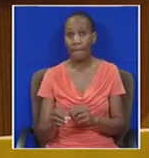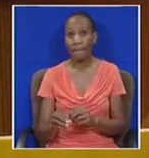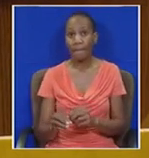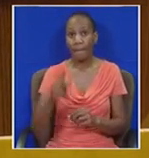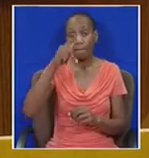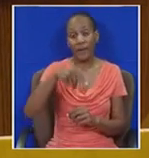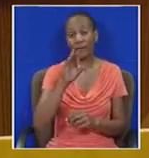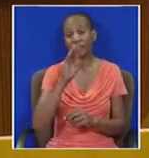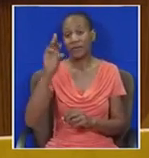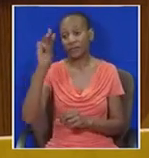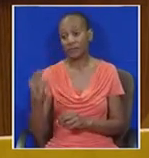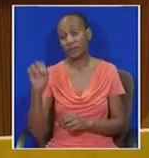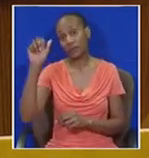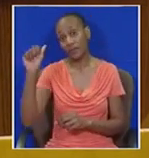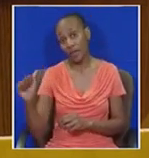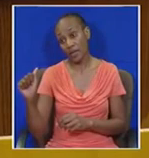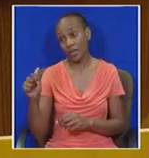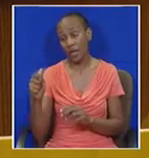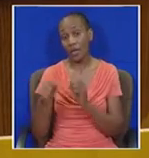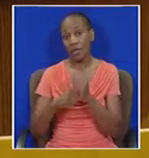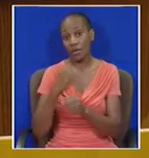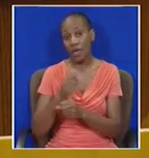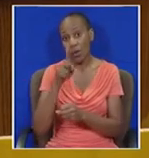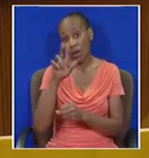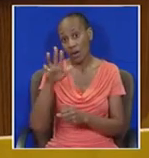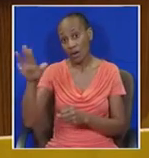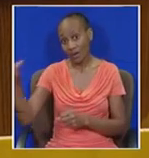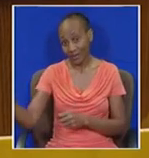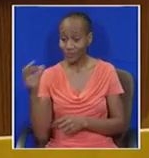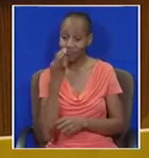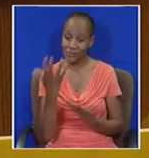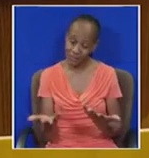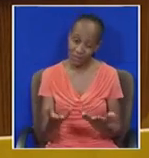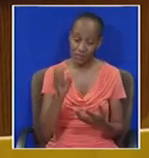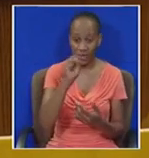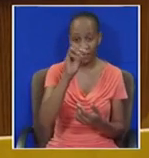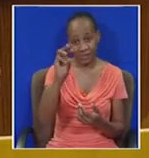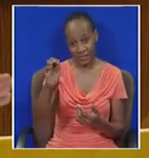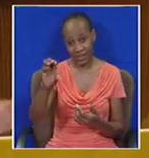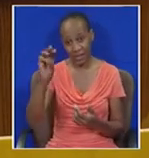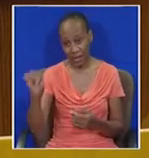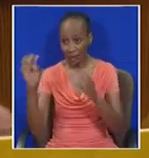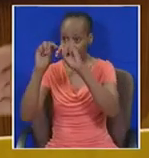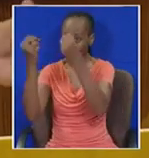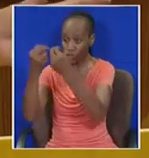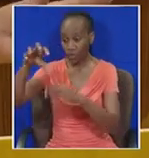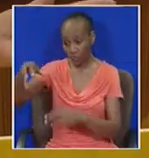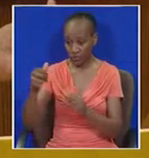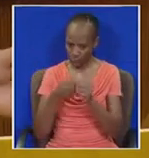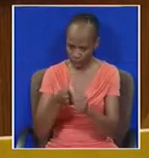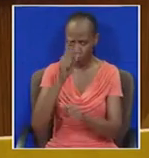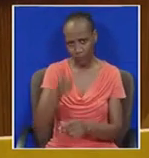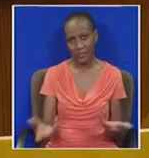of 1999 provides a regulatory framework for supply chain management at national and provincial, and